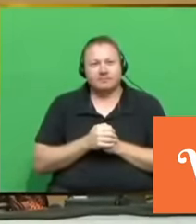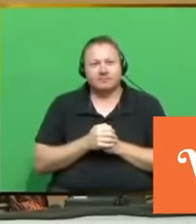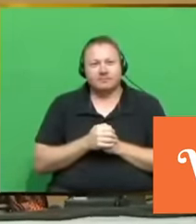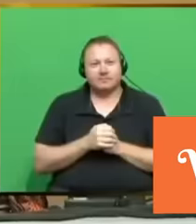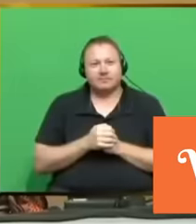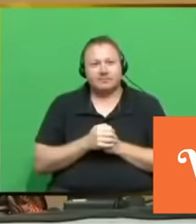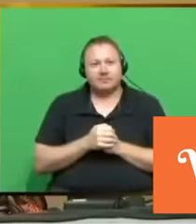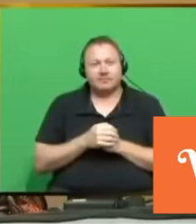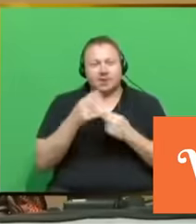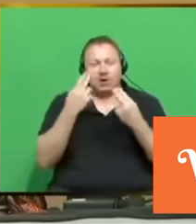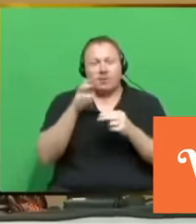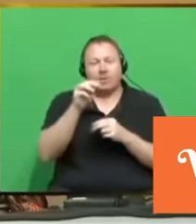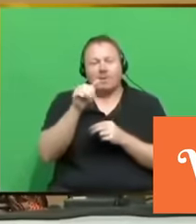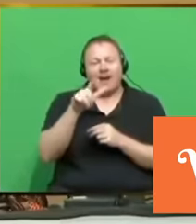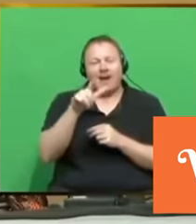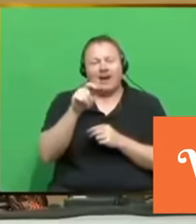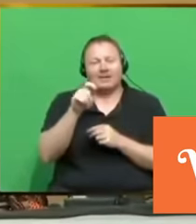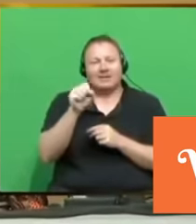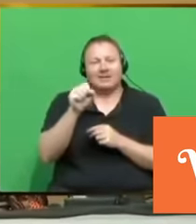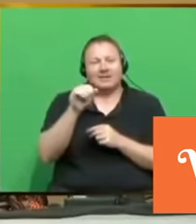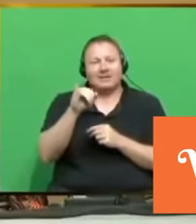Honorable Malatsi.